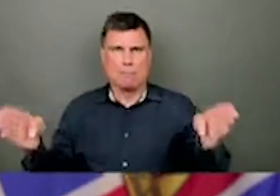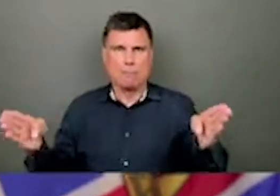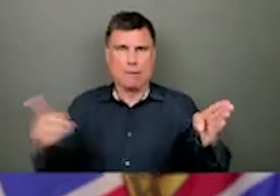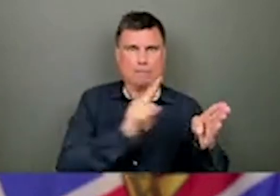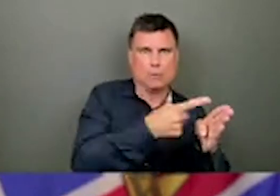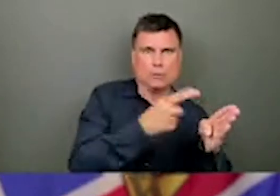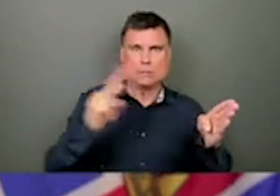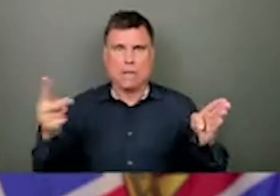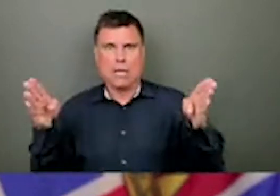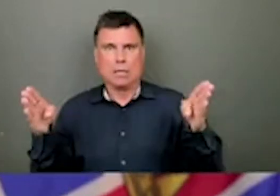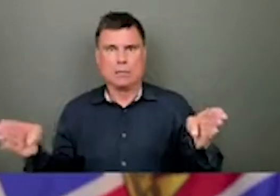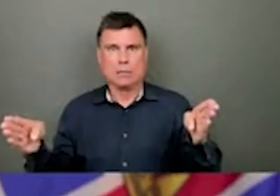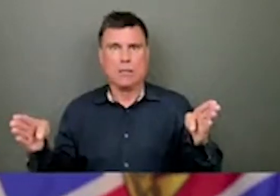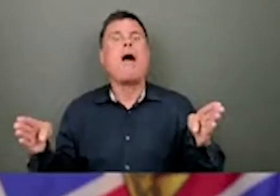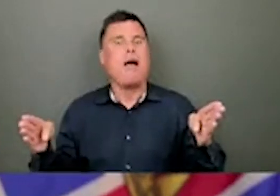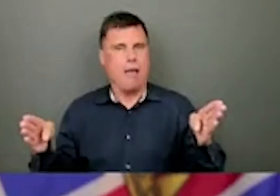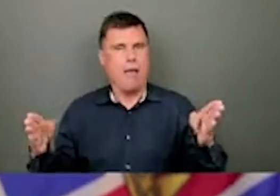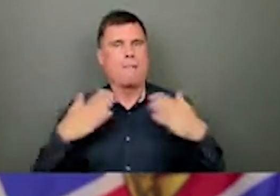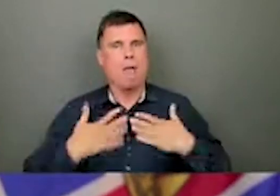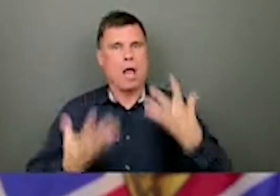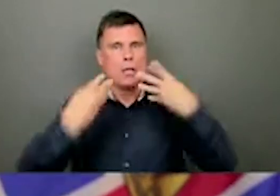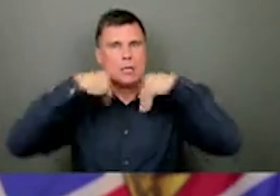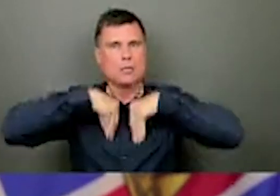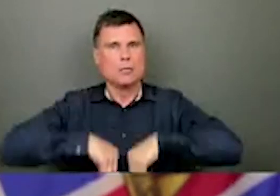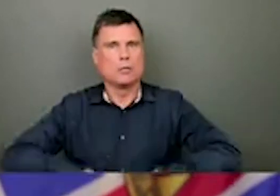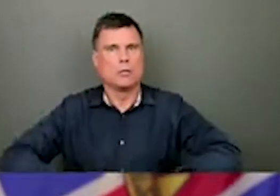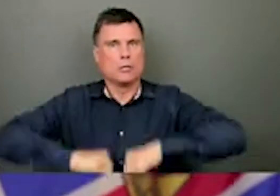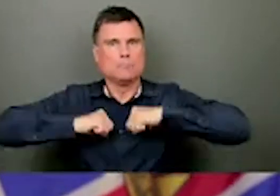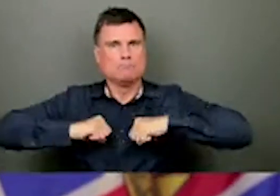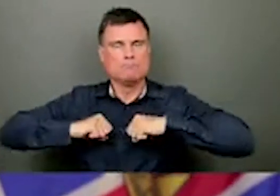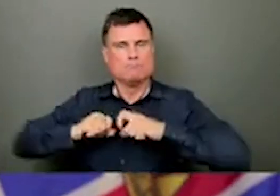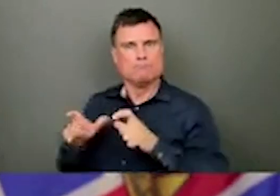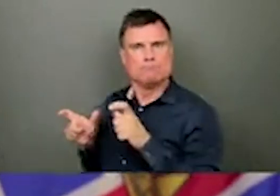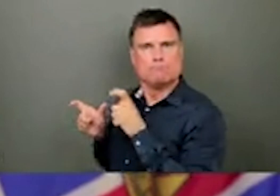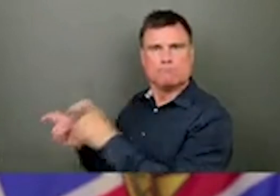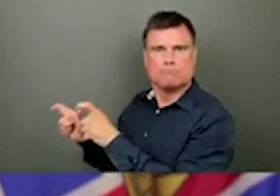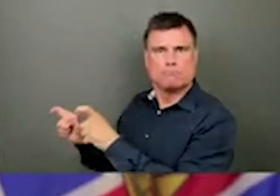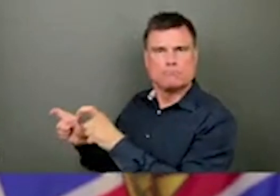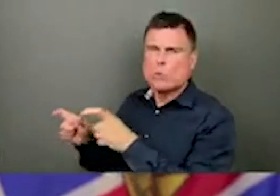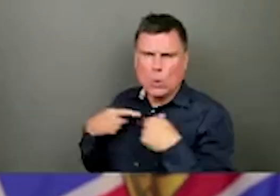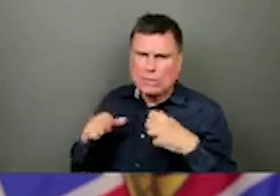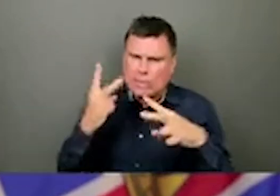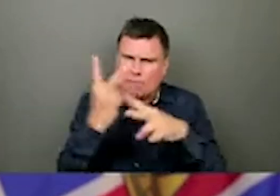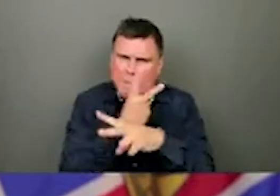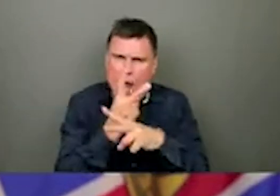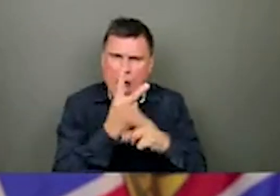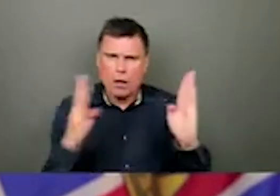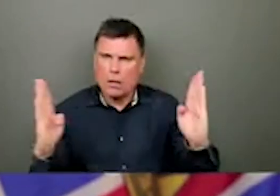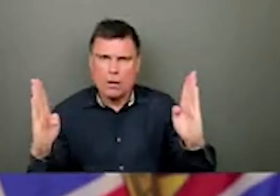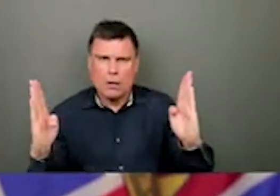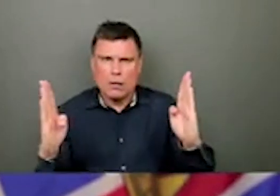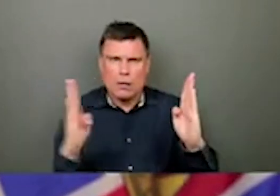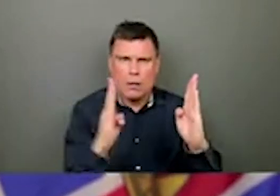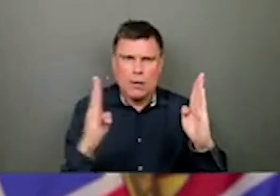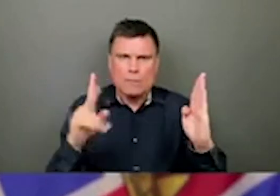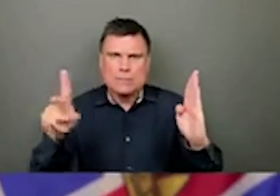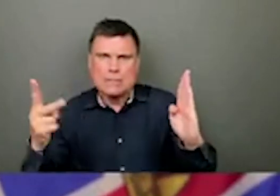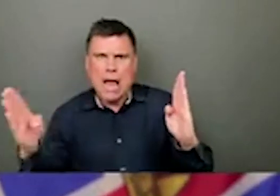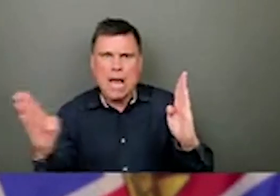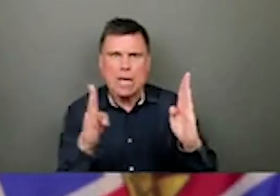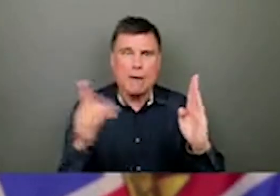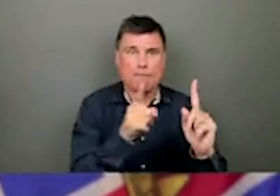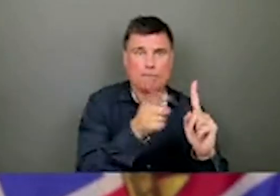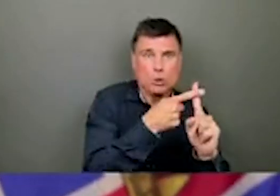somewhere, I'm speculating a little bit because I have not seen the latest on the data that they're analyzing. It's probably somewhere around 6 to